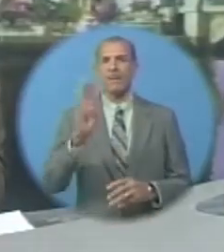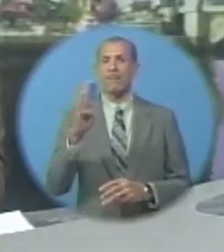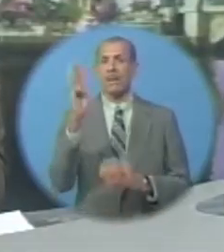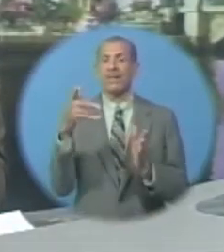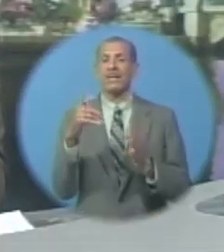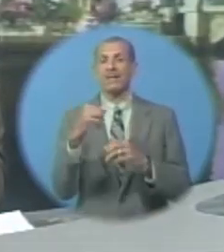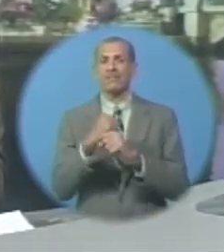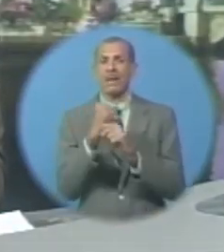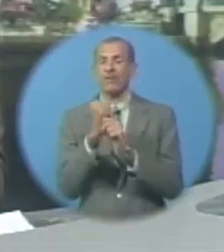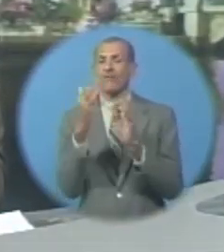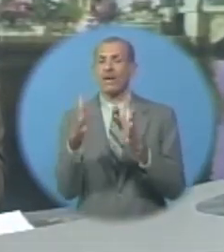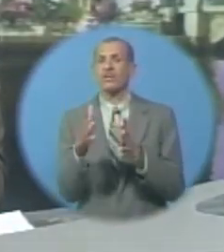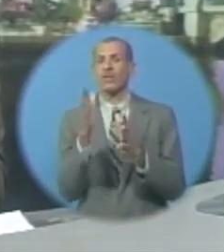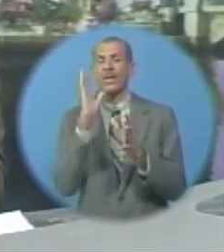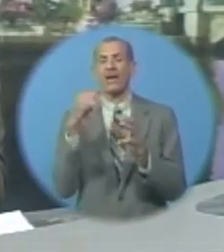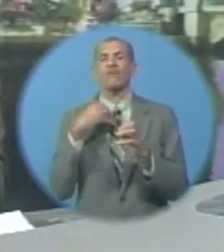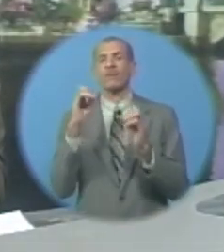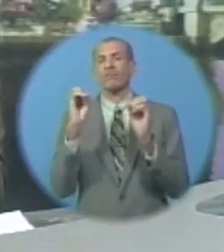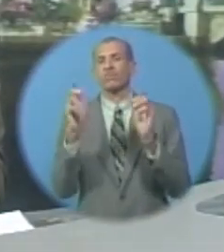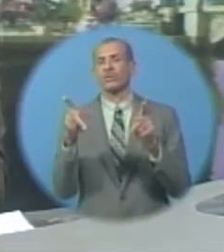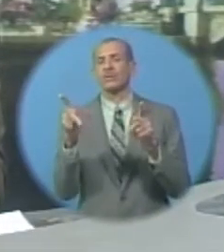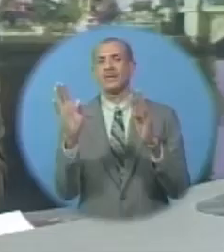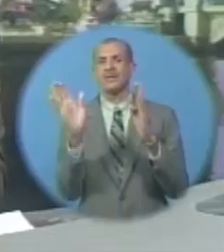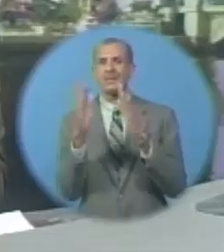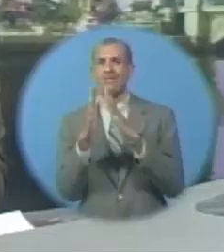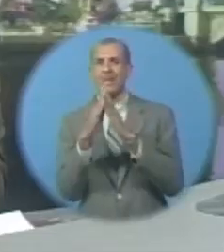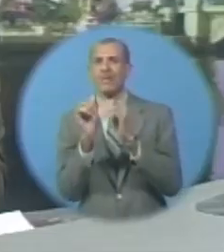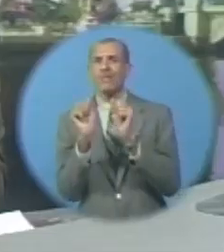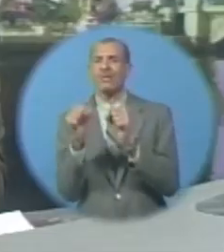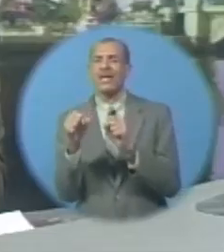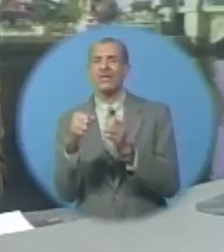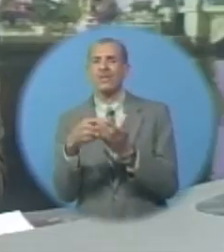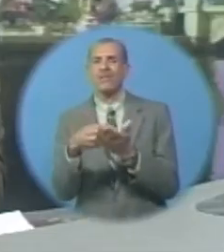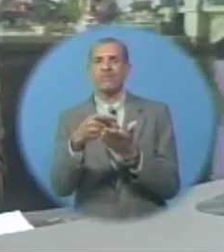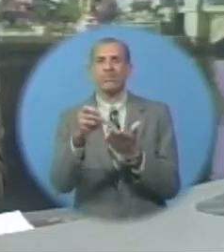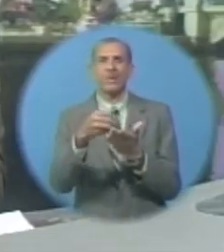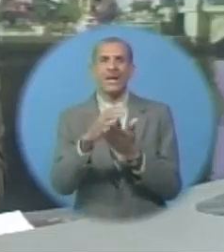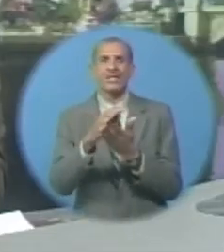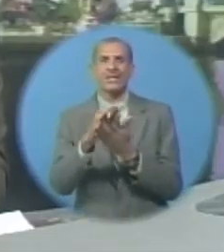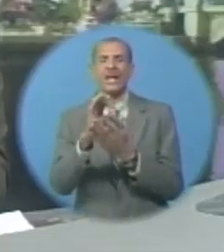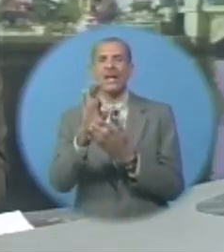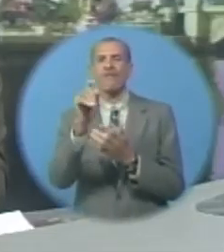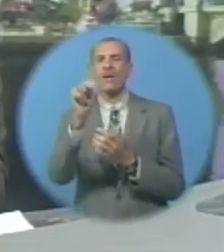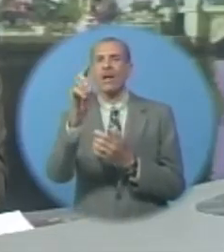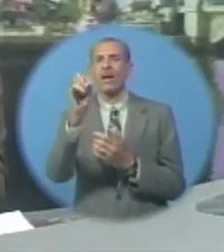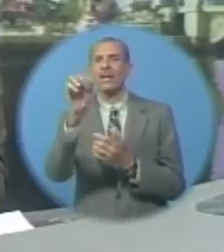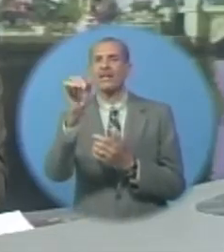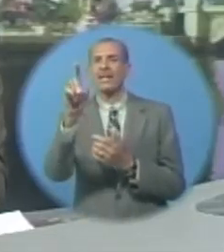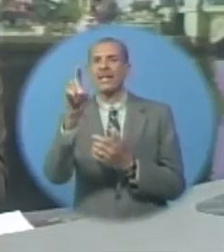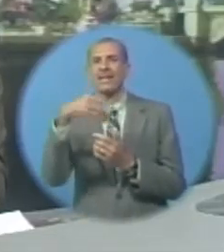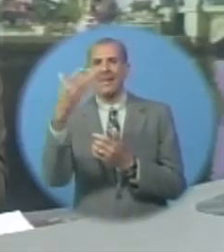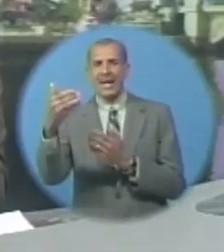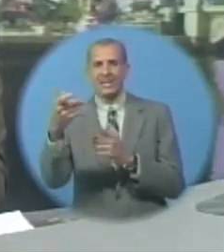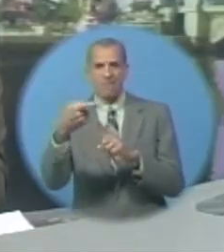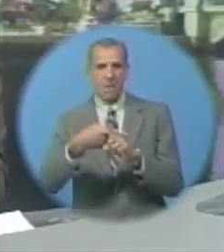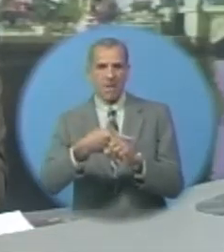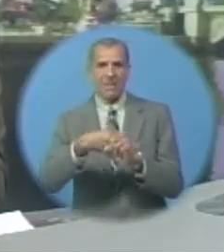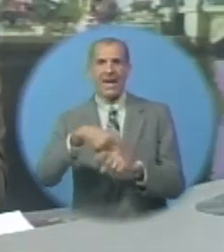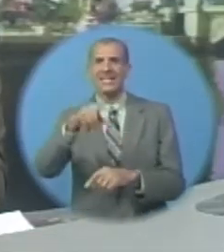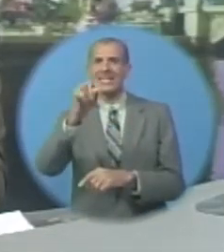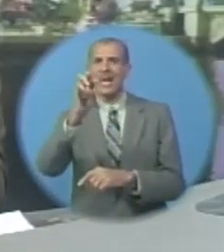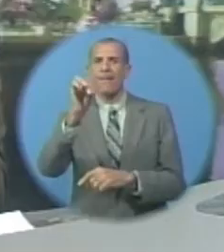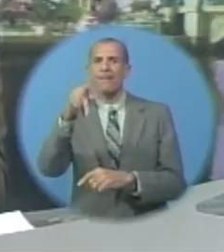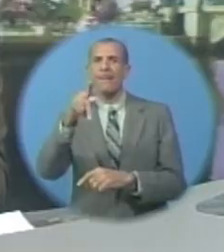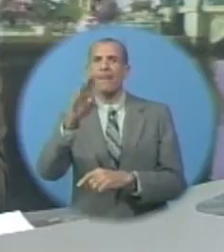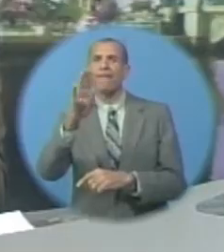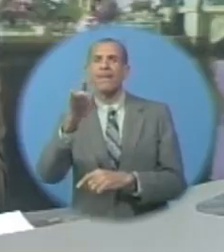Barbadian manufacturers will get a chance to meet with potential buyers in Florida next month. This as the Barbados Tampa Bay